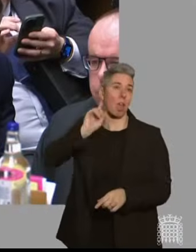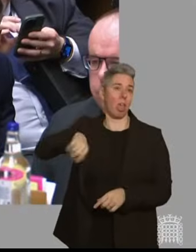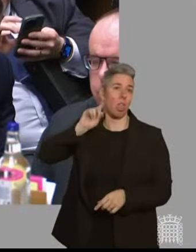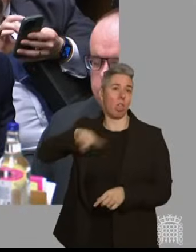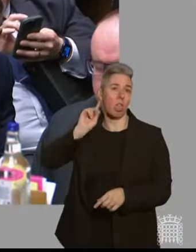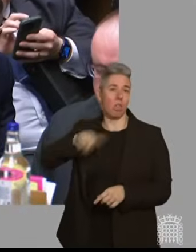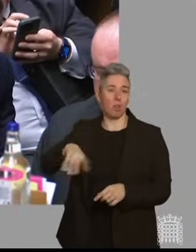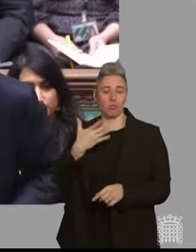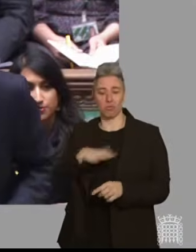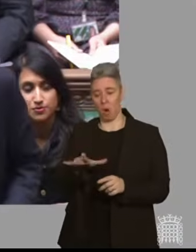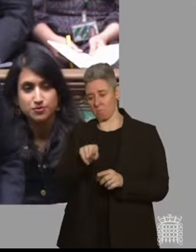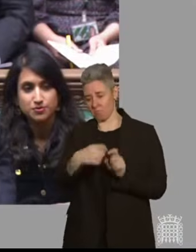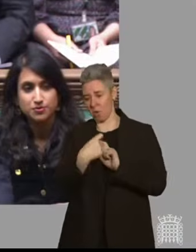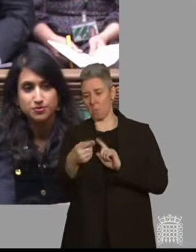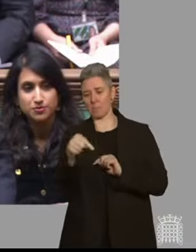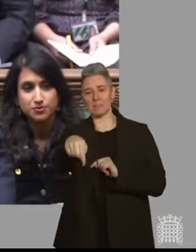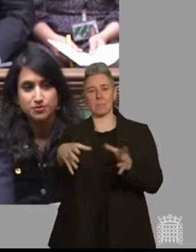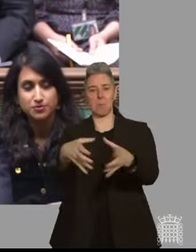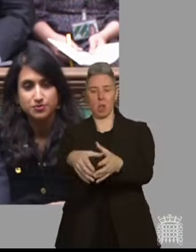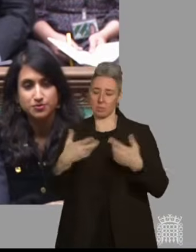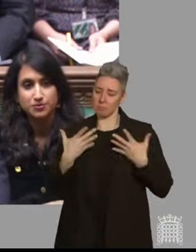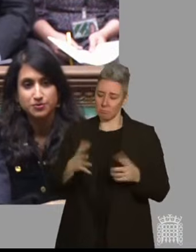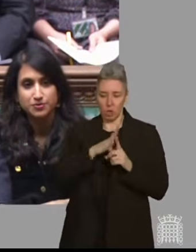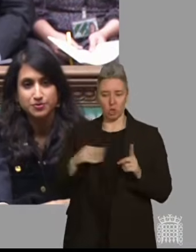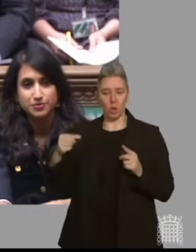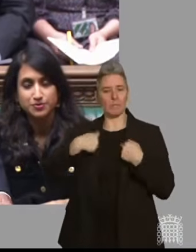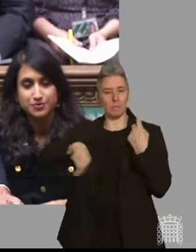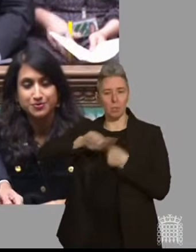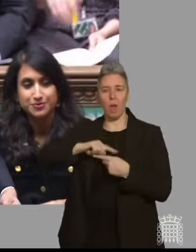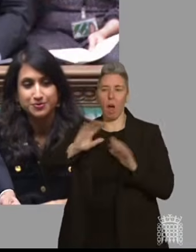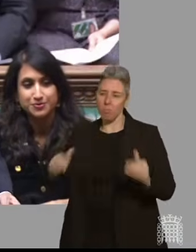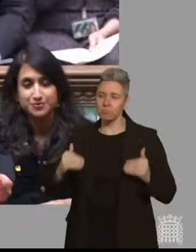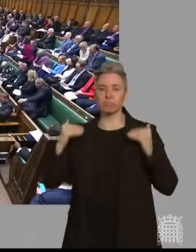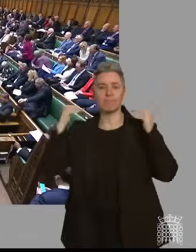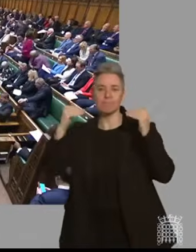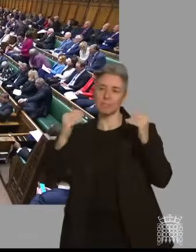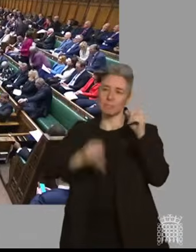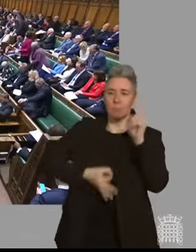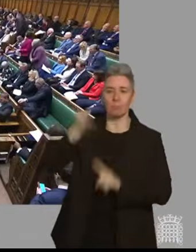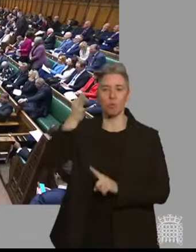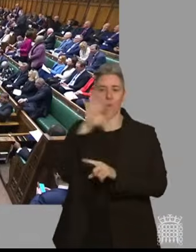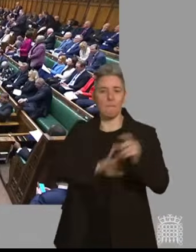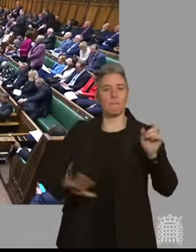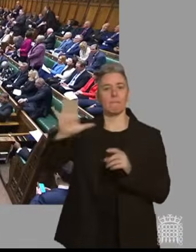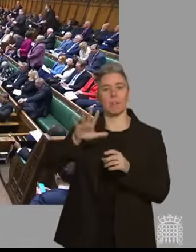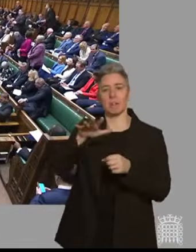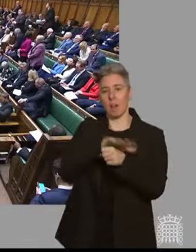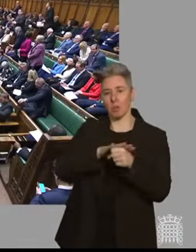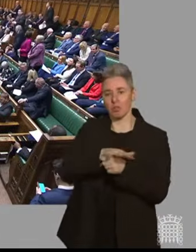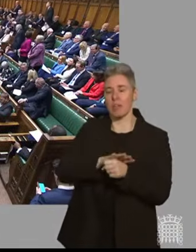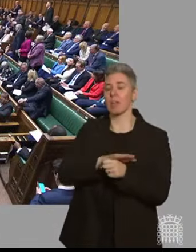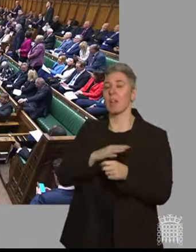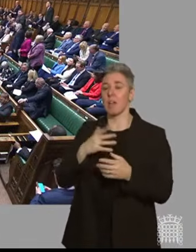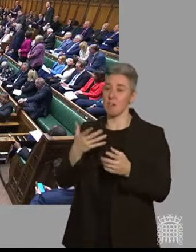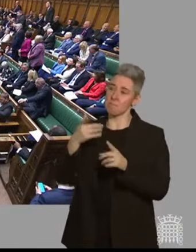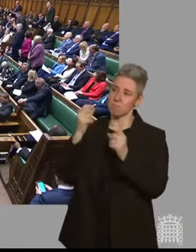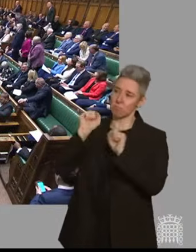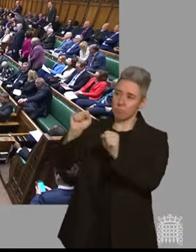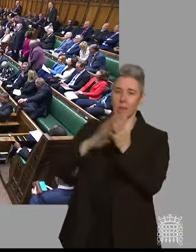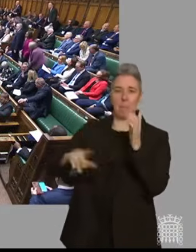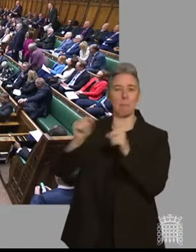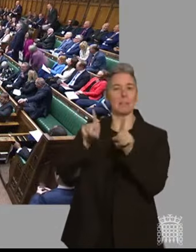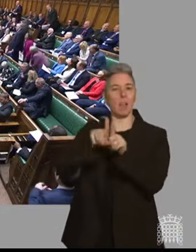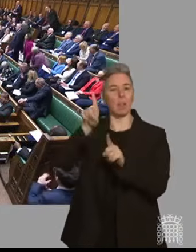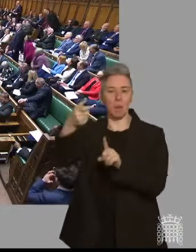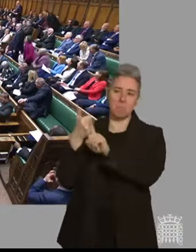across the country and in Stoke-on-Trent, championed by fantastic MPs like him. Jamie Stone. Mr. Speaker,